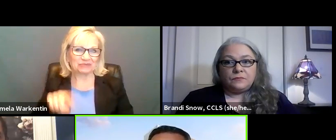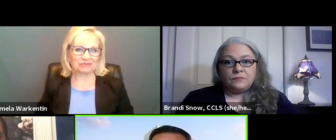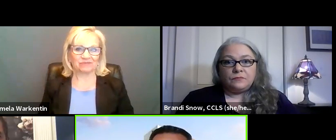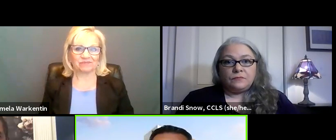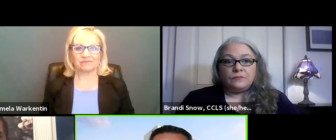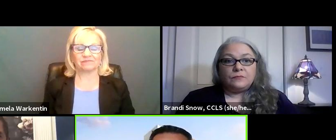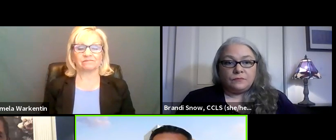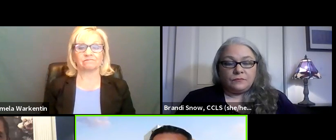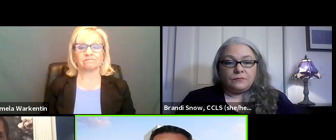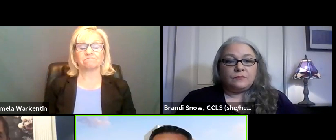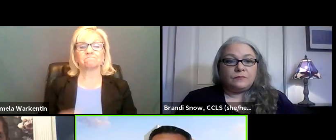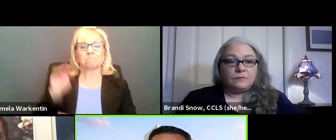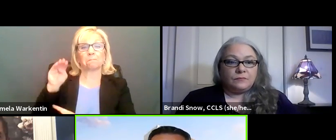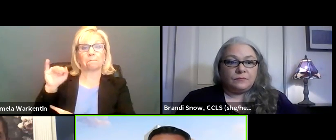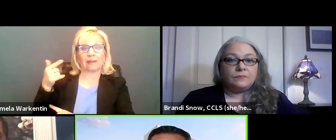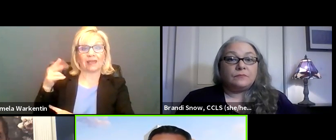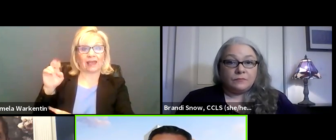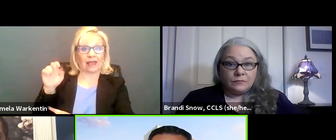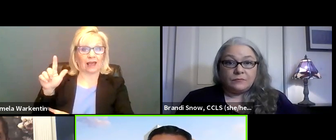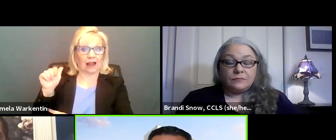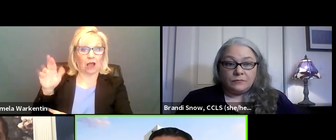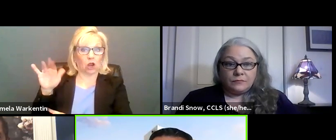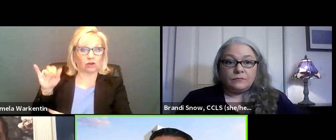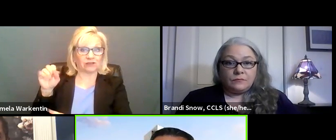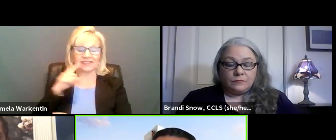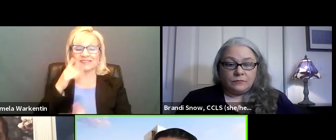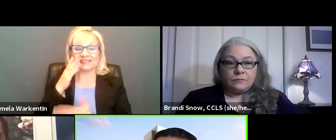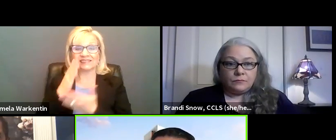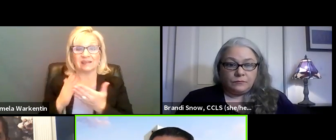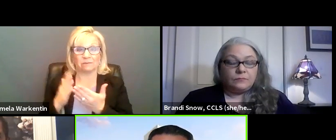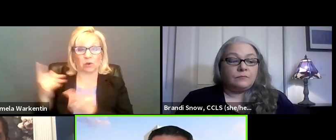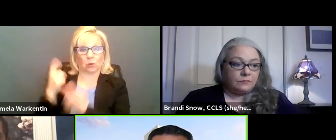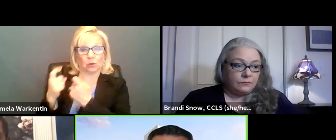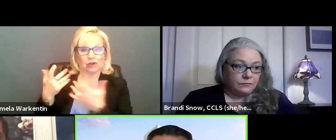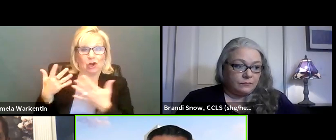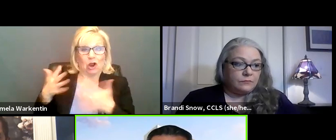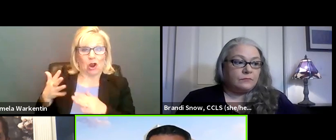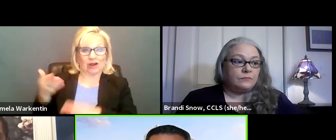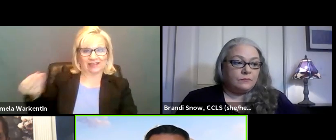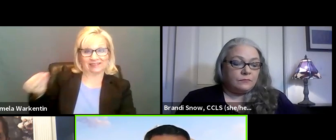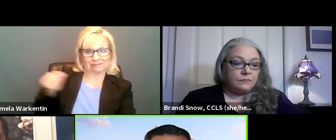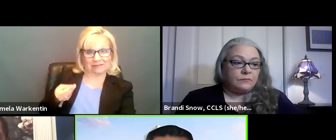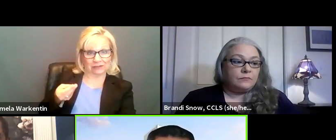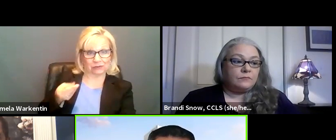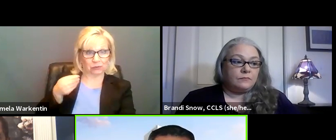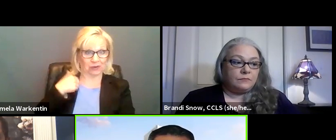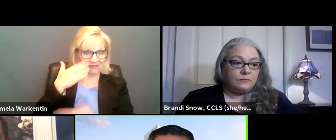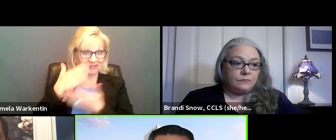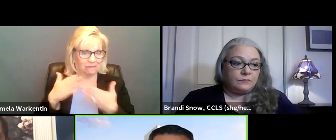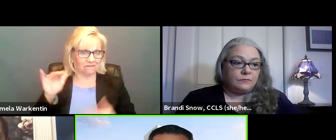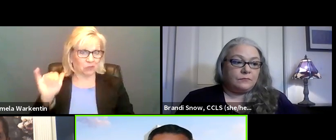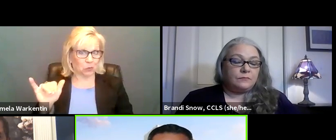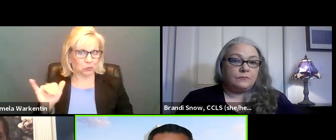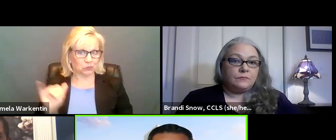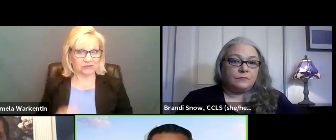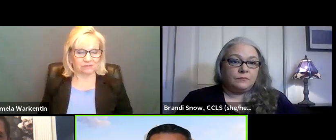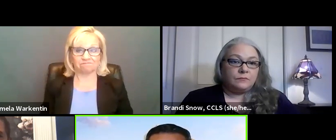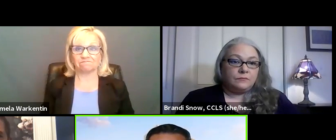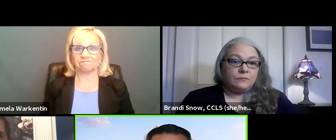Let's start off with some of the questions that were previously submitted. Laura, do you have some of those questions?